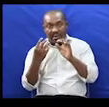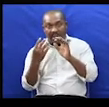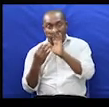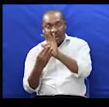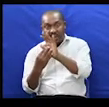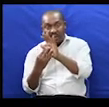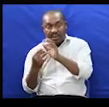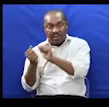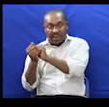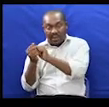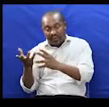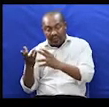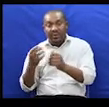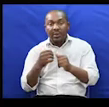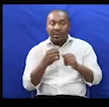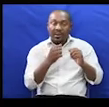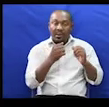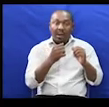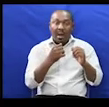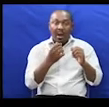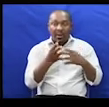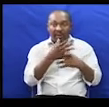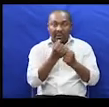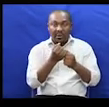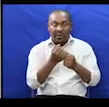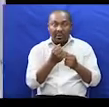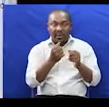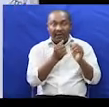56 grams per mole.